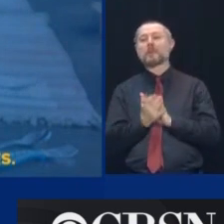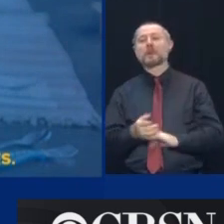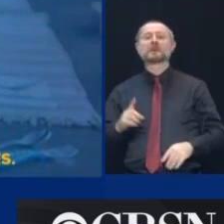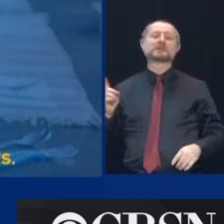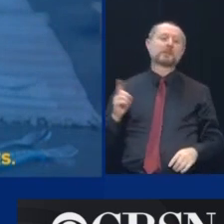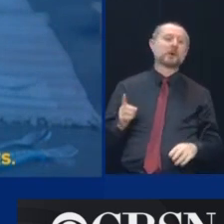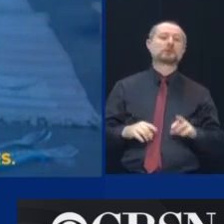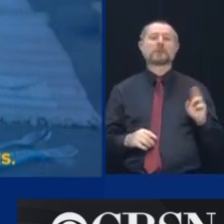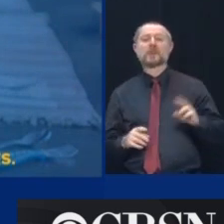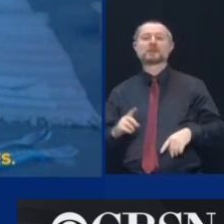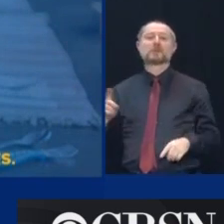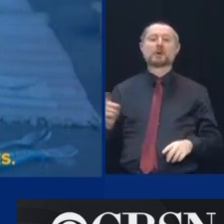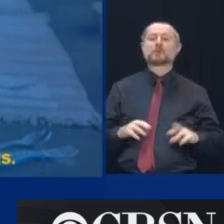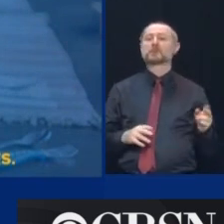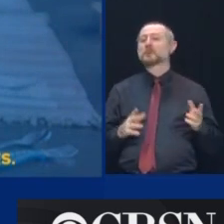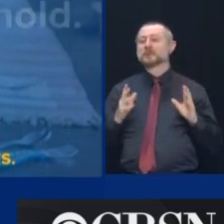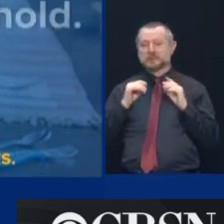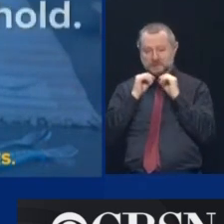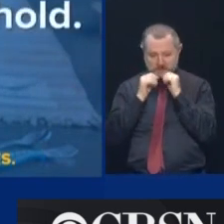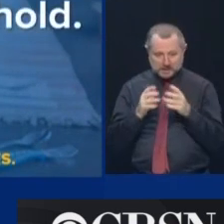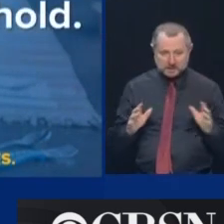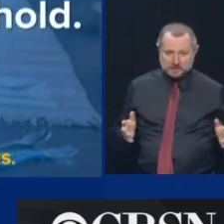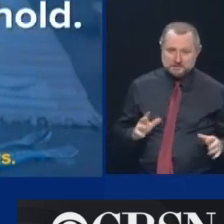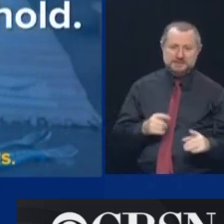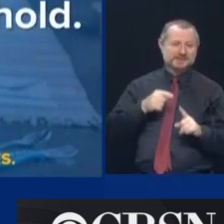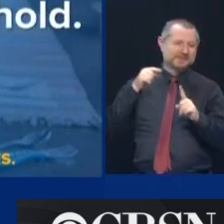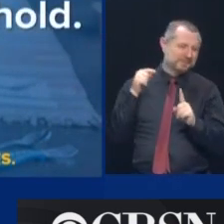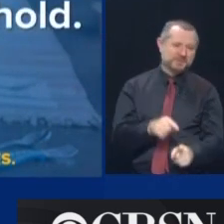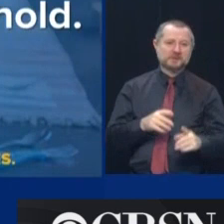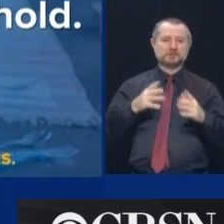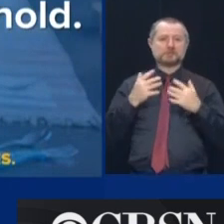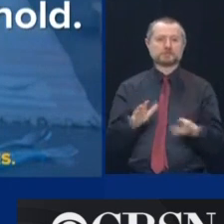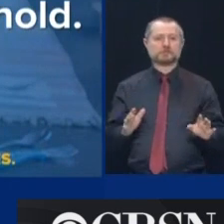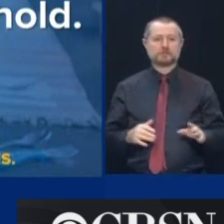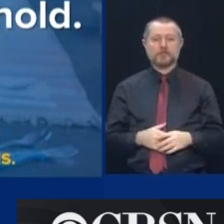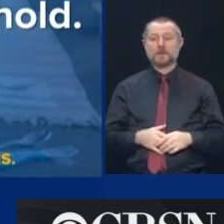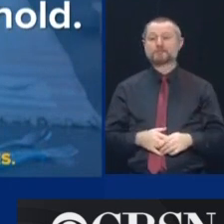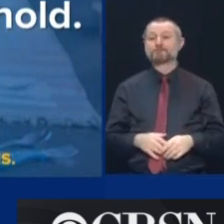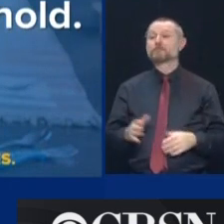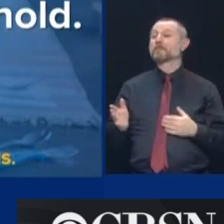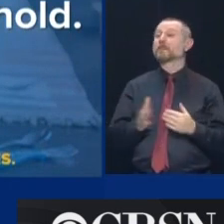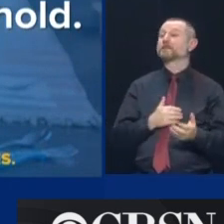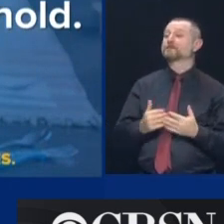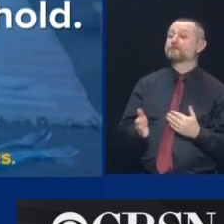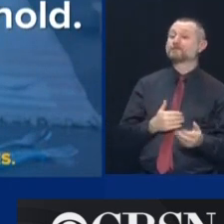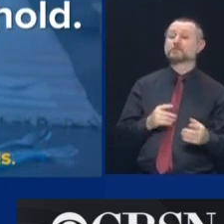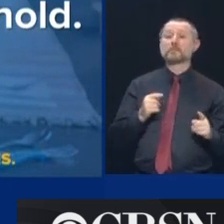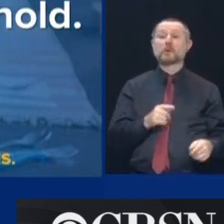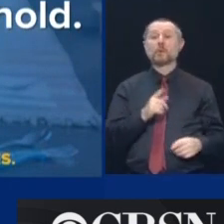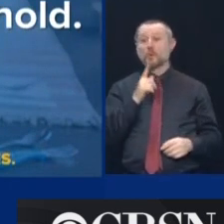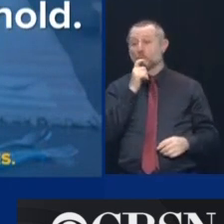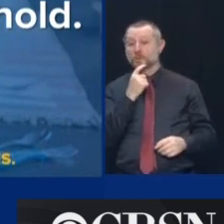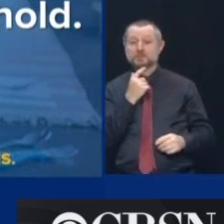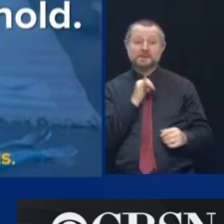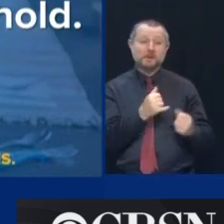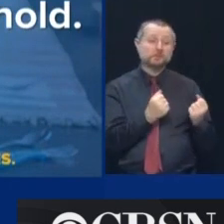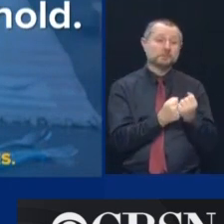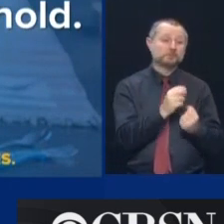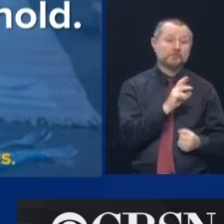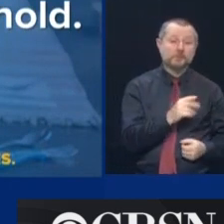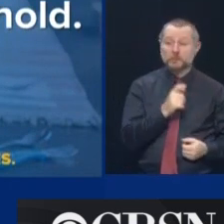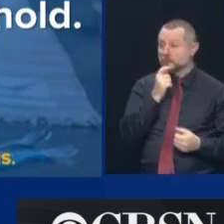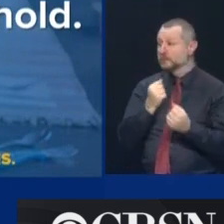This is not a political issue, because it doesn't matter what side of the political line you're on.